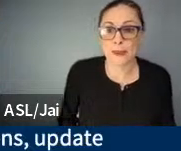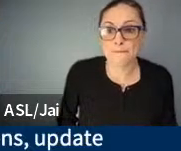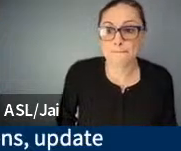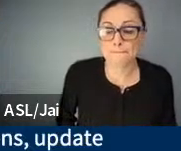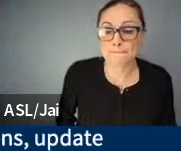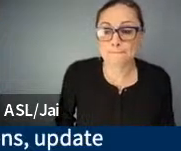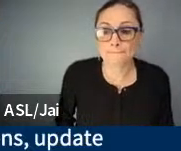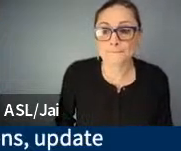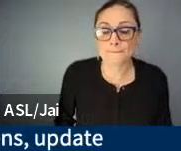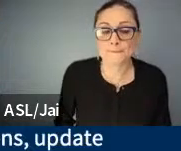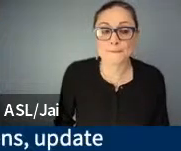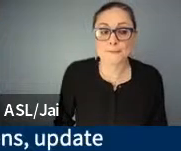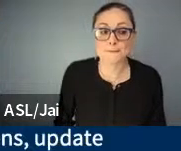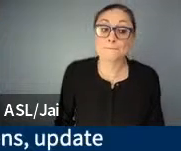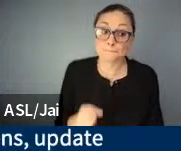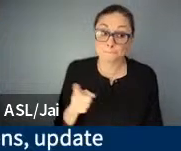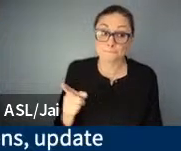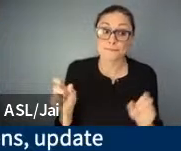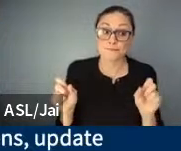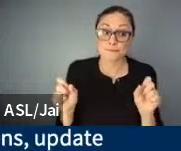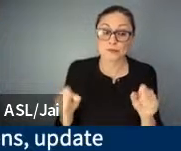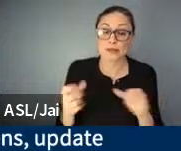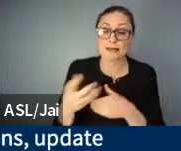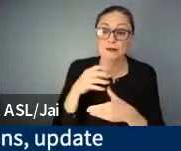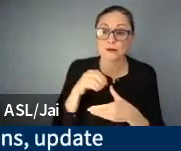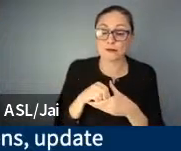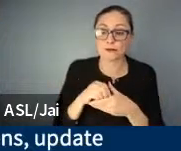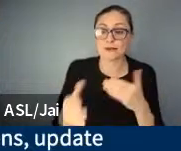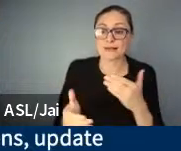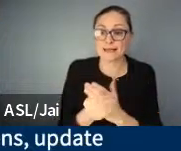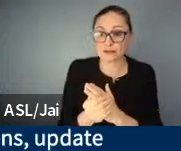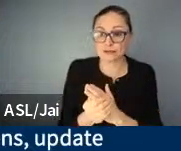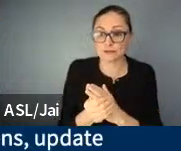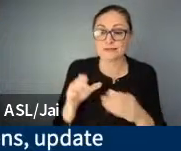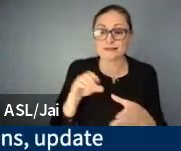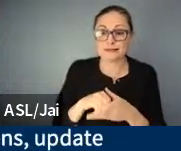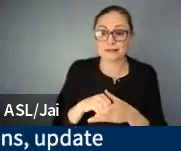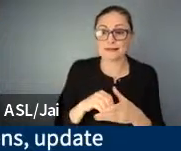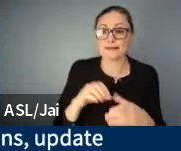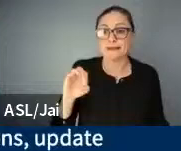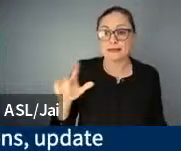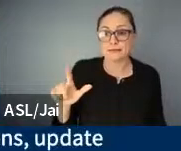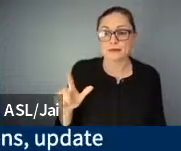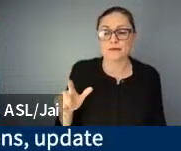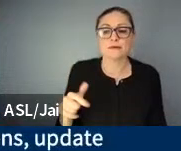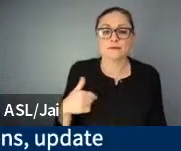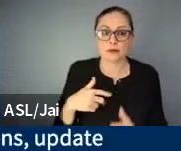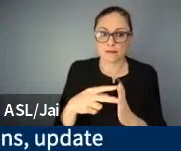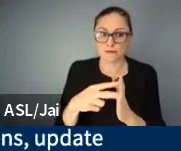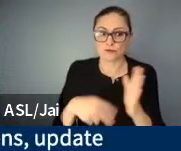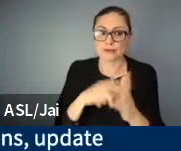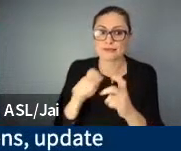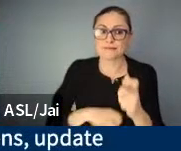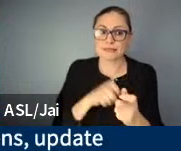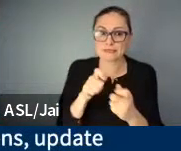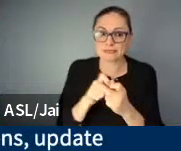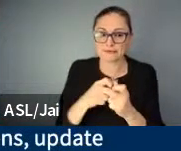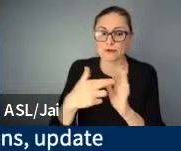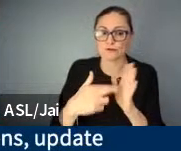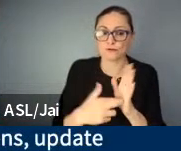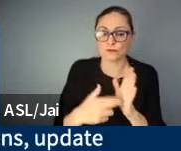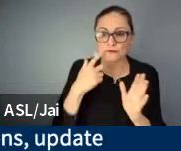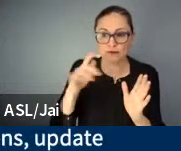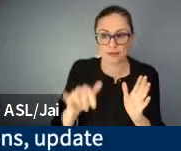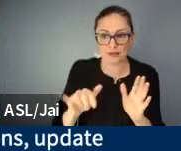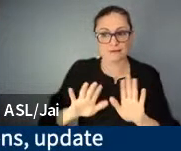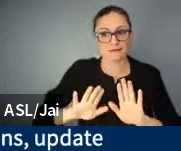you are able to include attachments in your emails. And I'm going to read specifically the rules for that so that we